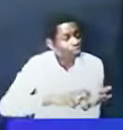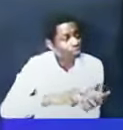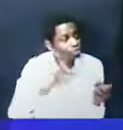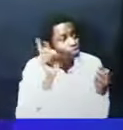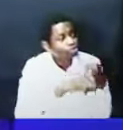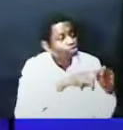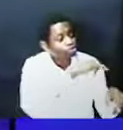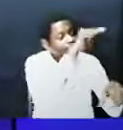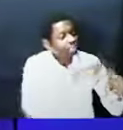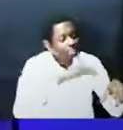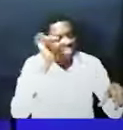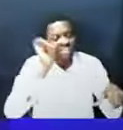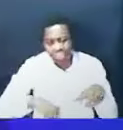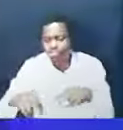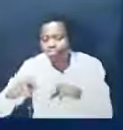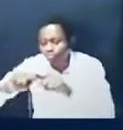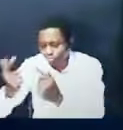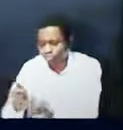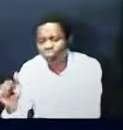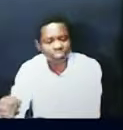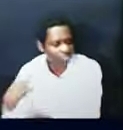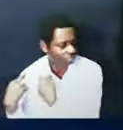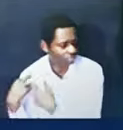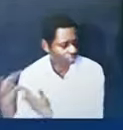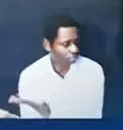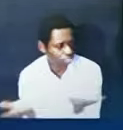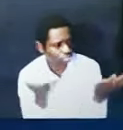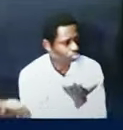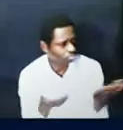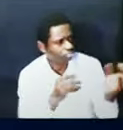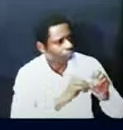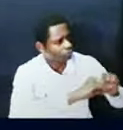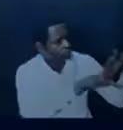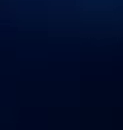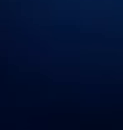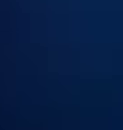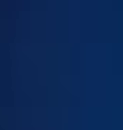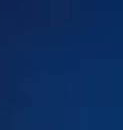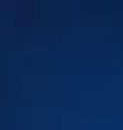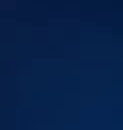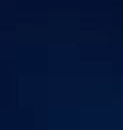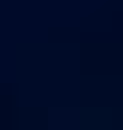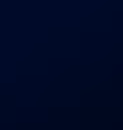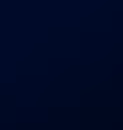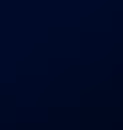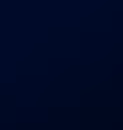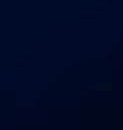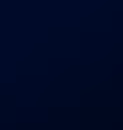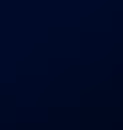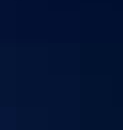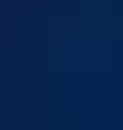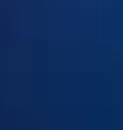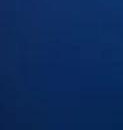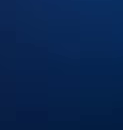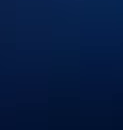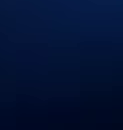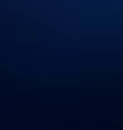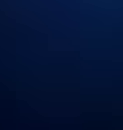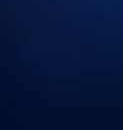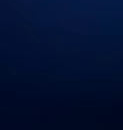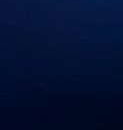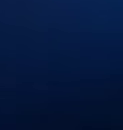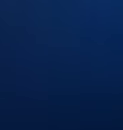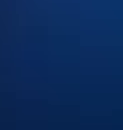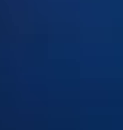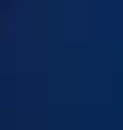bra Pentecost da no toye no ye Judafo ene amaamemfo a ababe ye Judafo somfo no bi ena